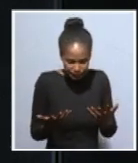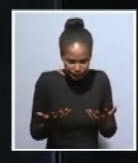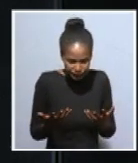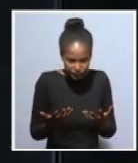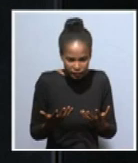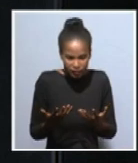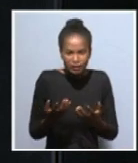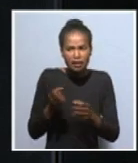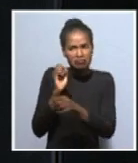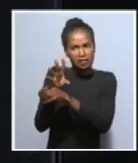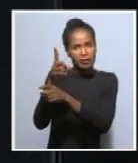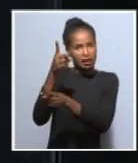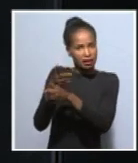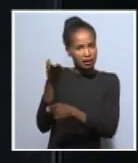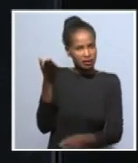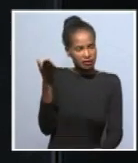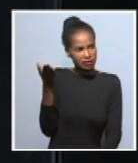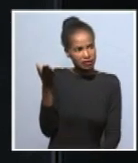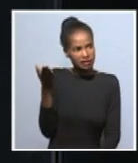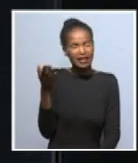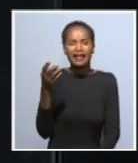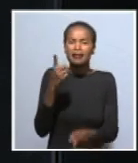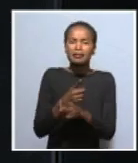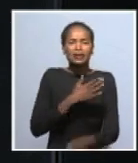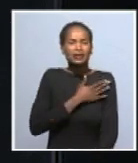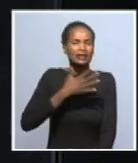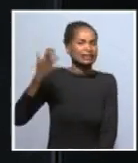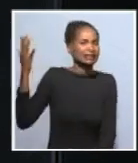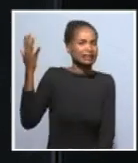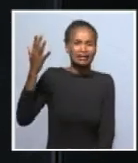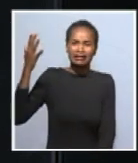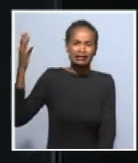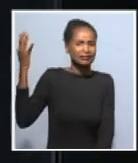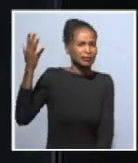the government is that we keep preaching that